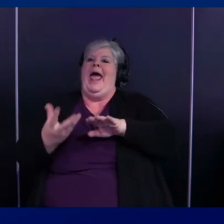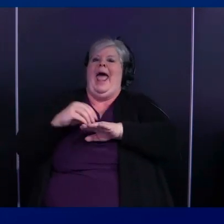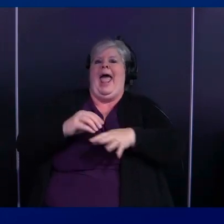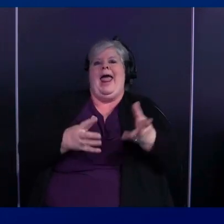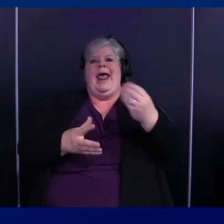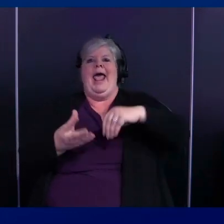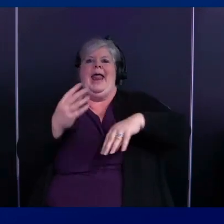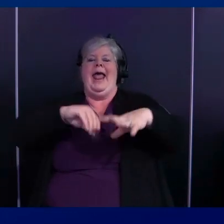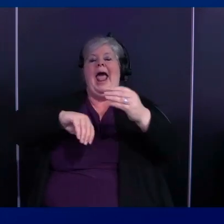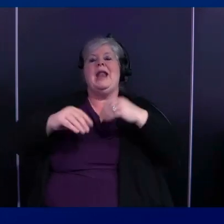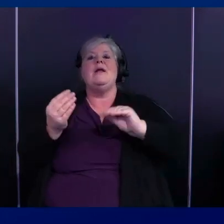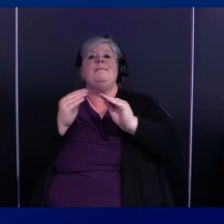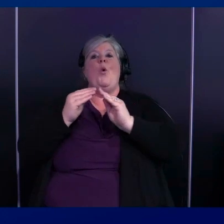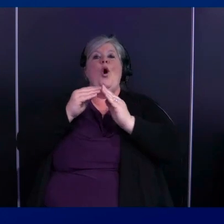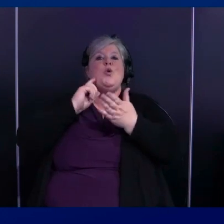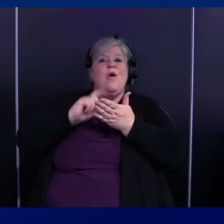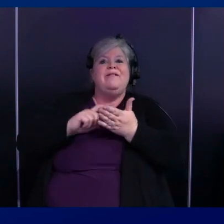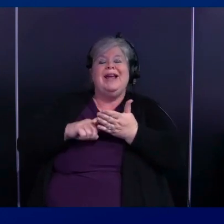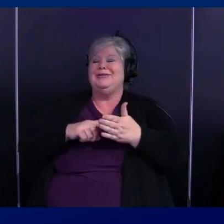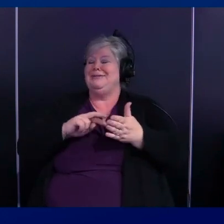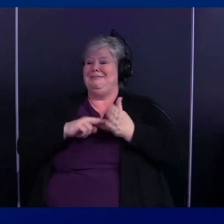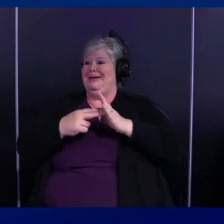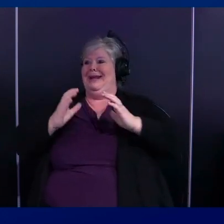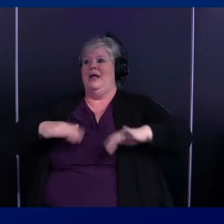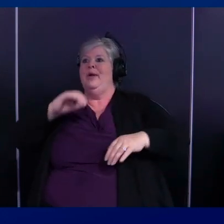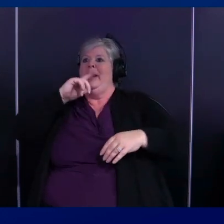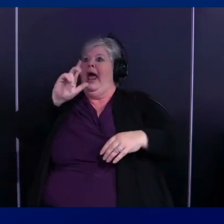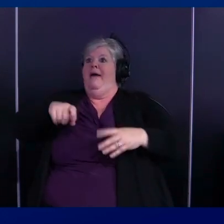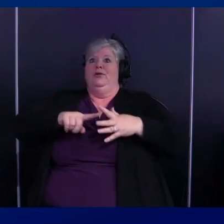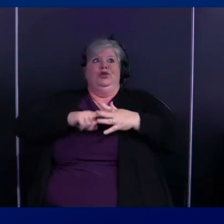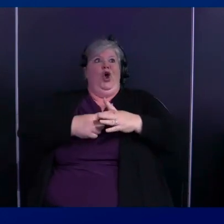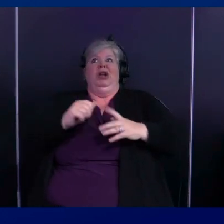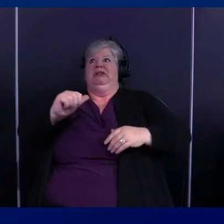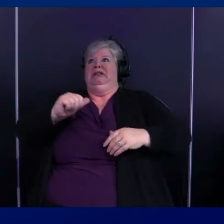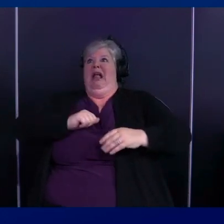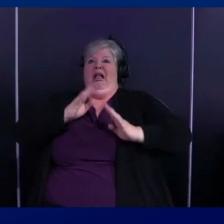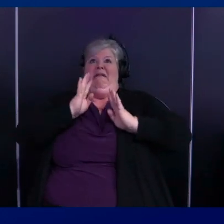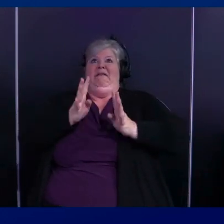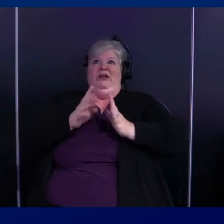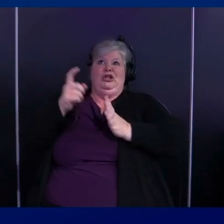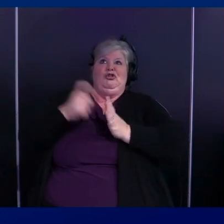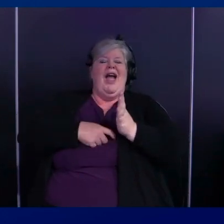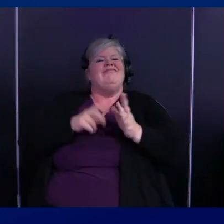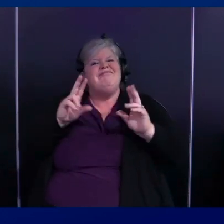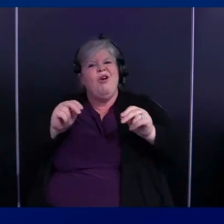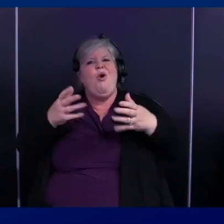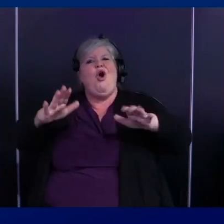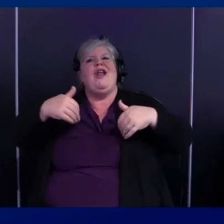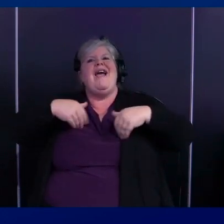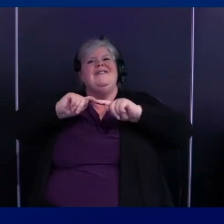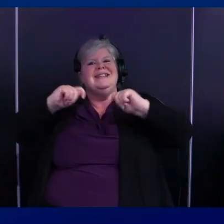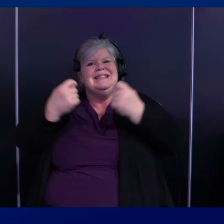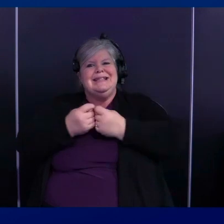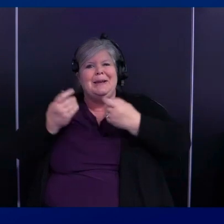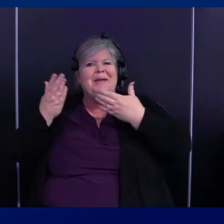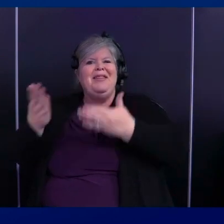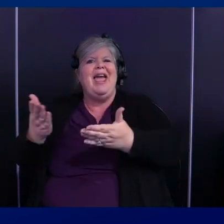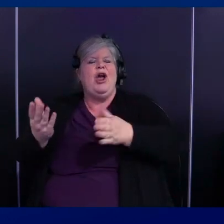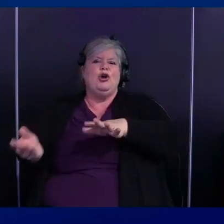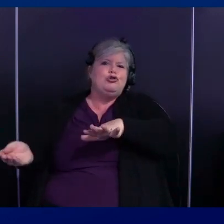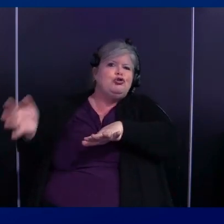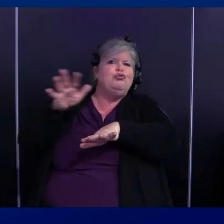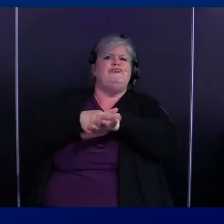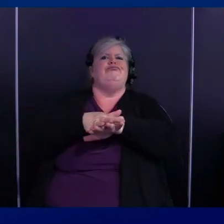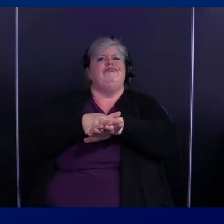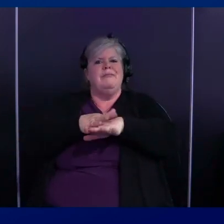have to start from scratch. They don't have to stand up a big team that already has expertise. They have a really great jumping off point, and